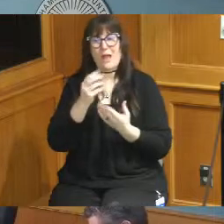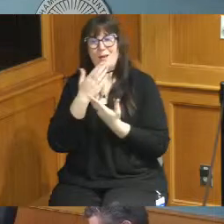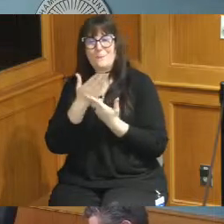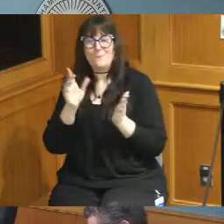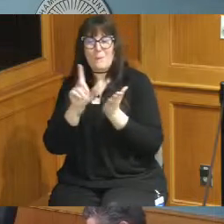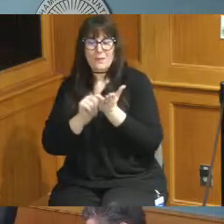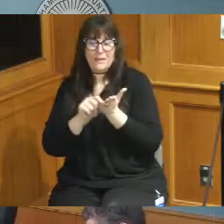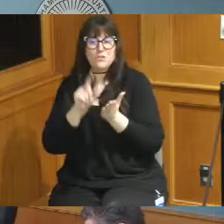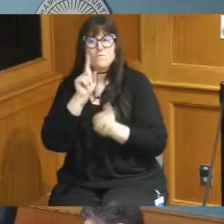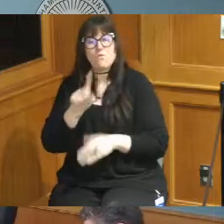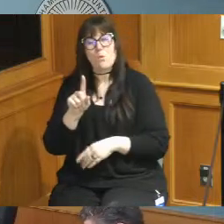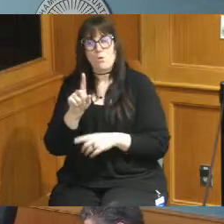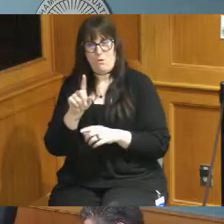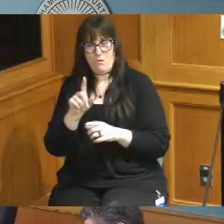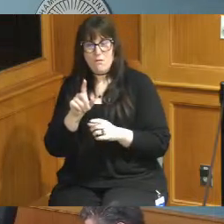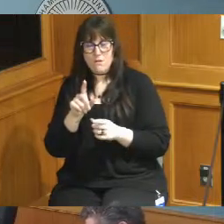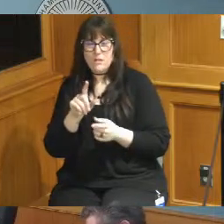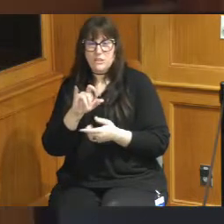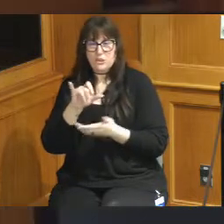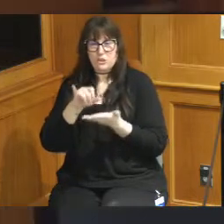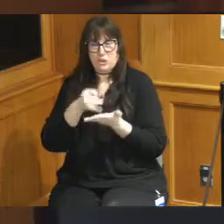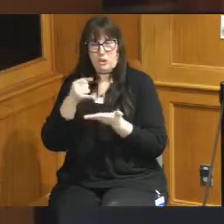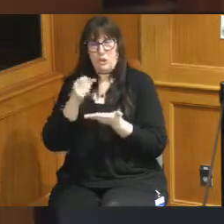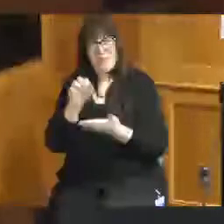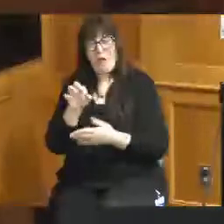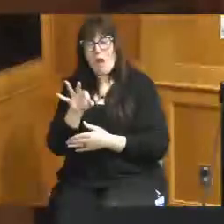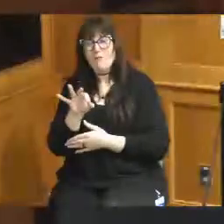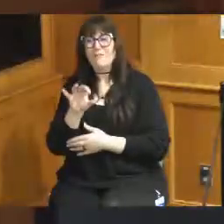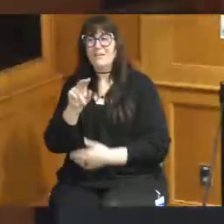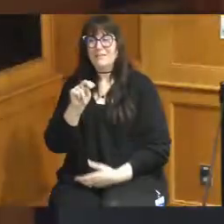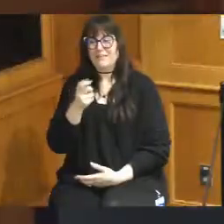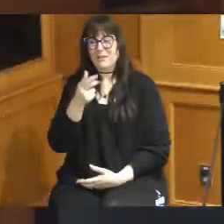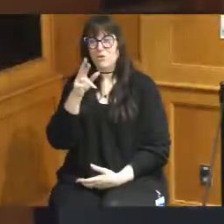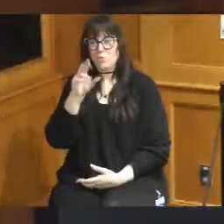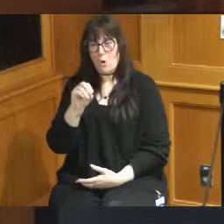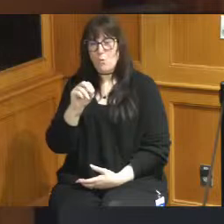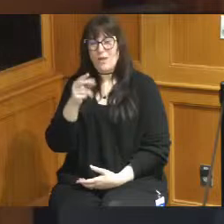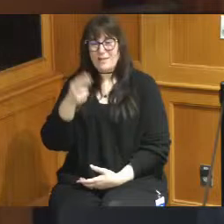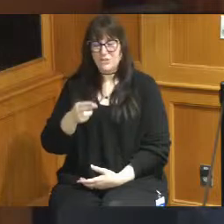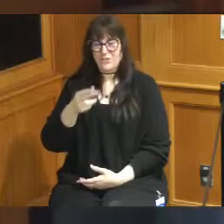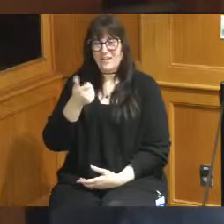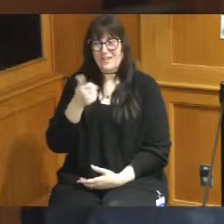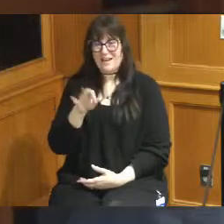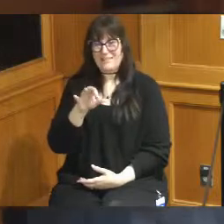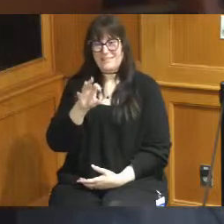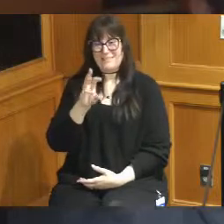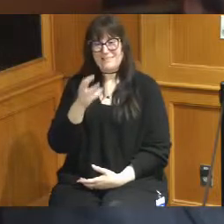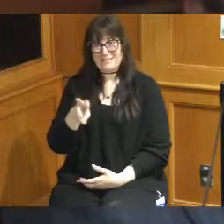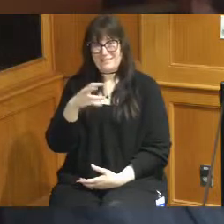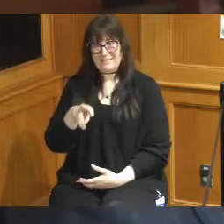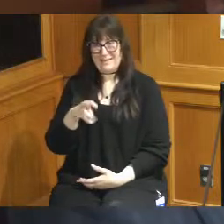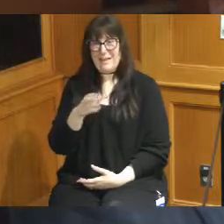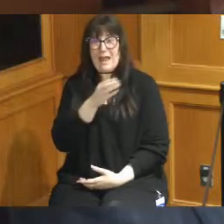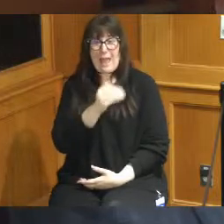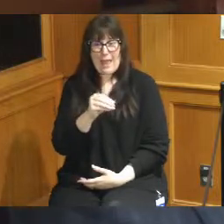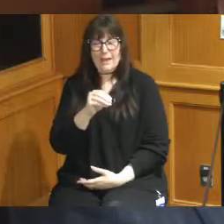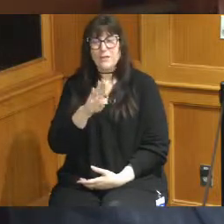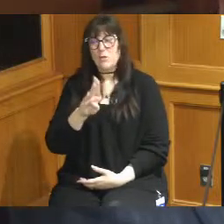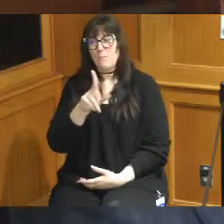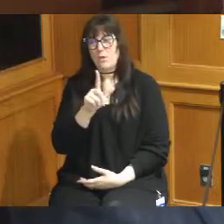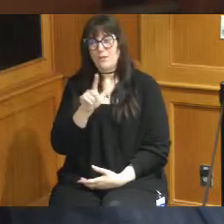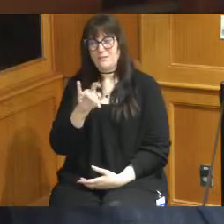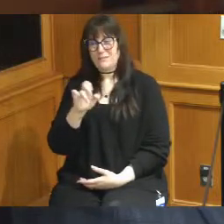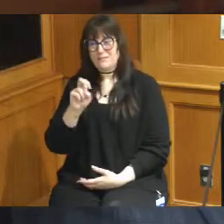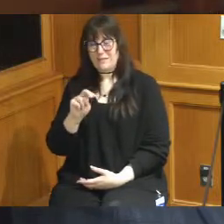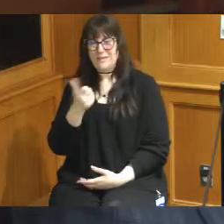the establishment of the Journal of Negro History in 1916 and the Negro History Bulletin in